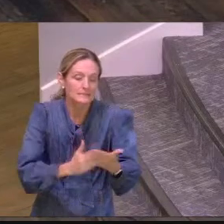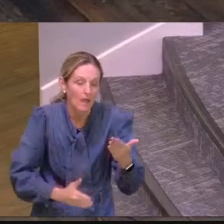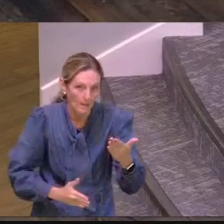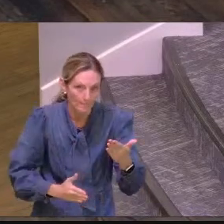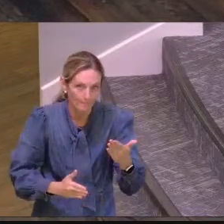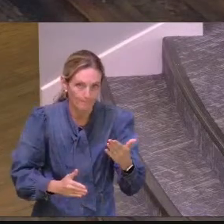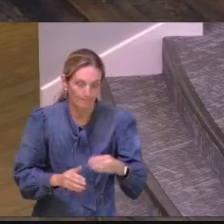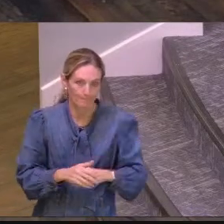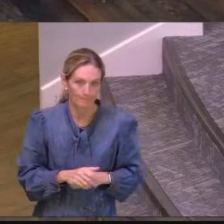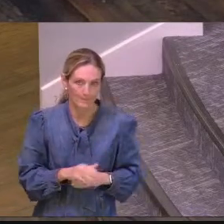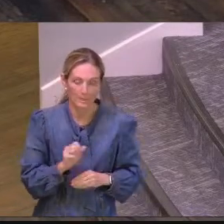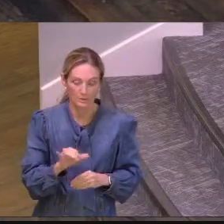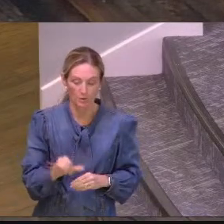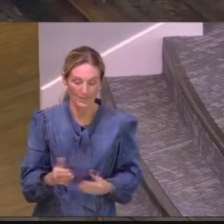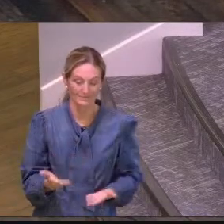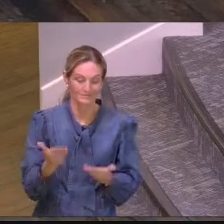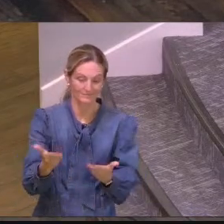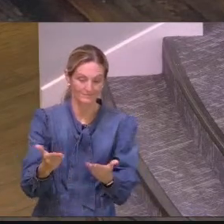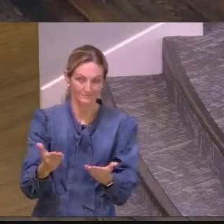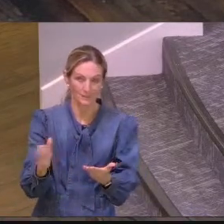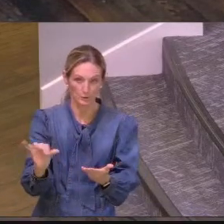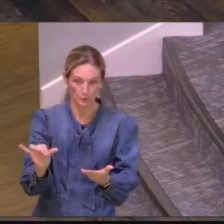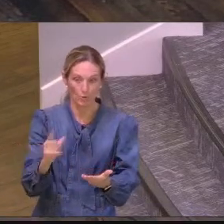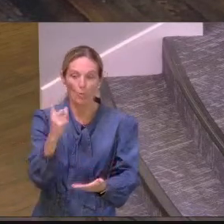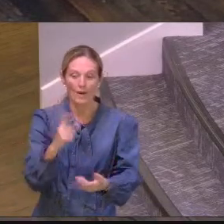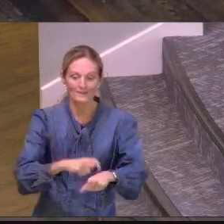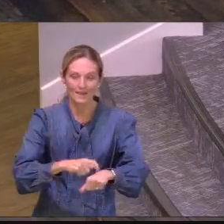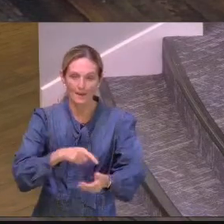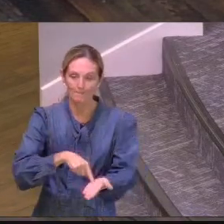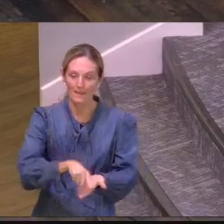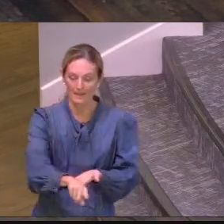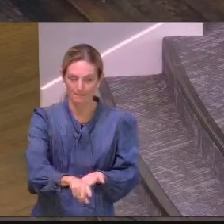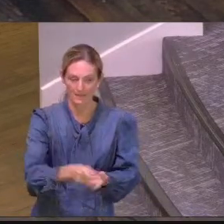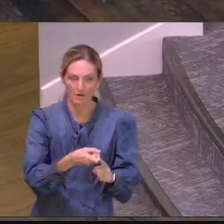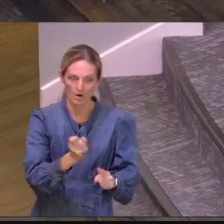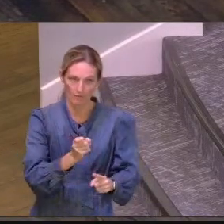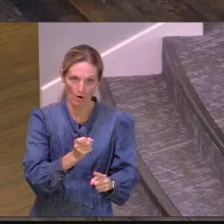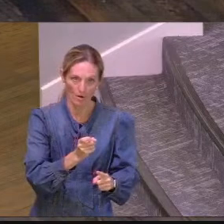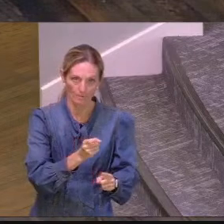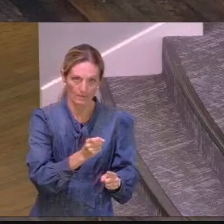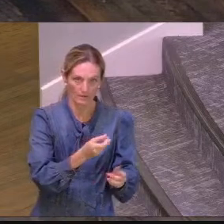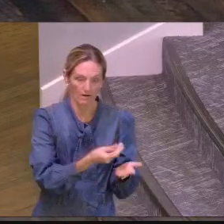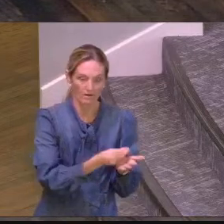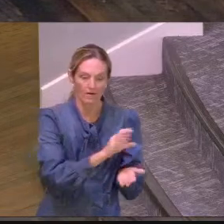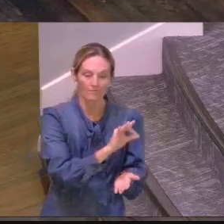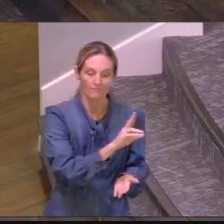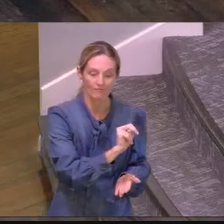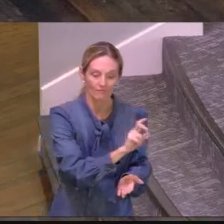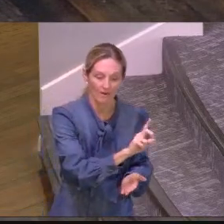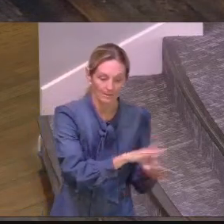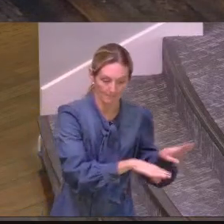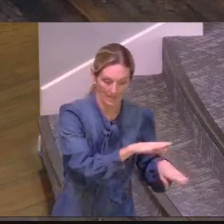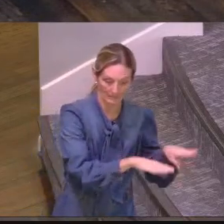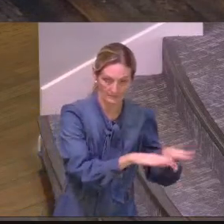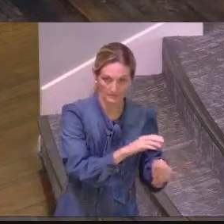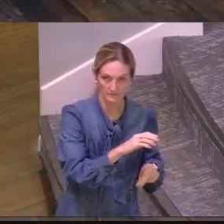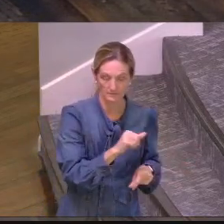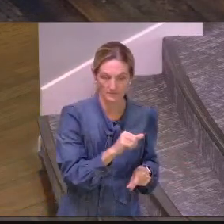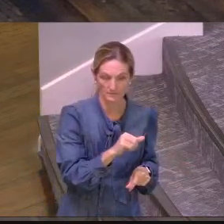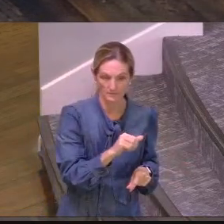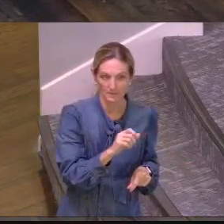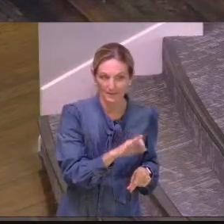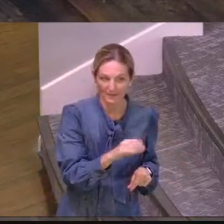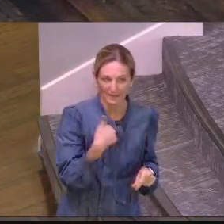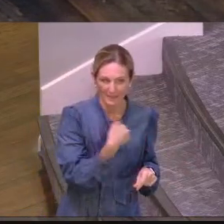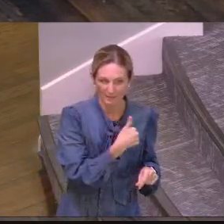that would be a recommendation to do a one-time payment directly out of fund balance. And if we did I